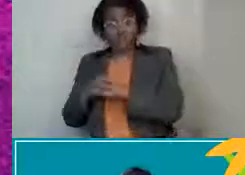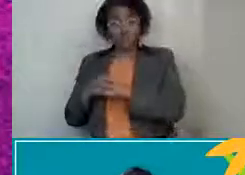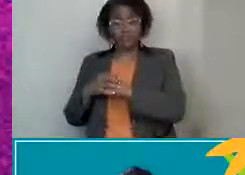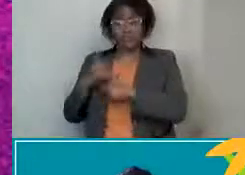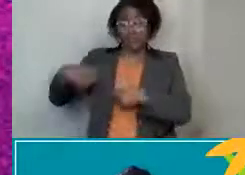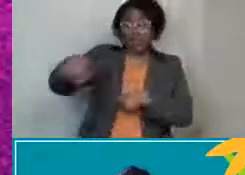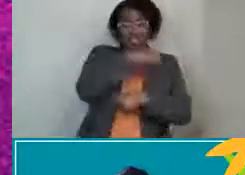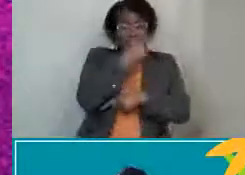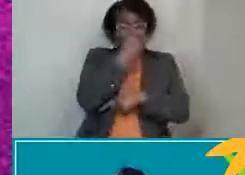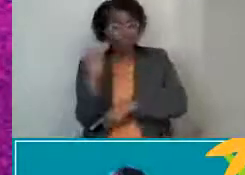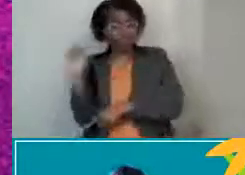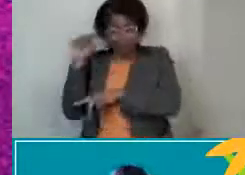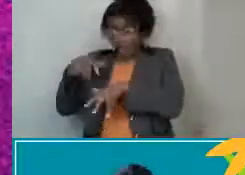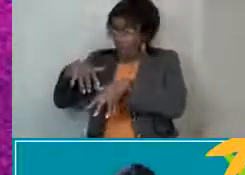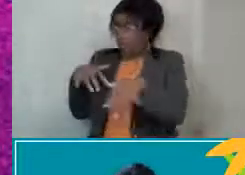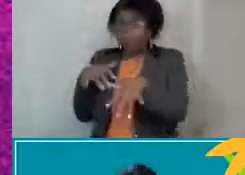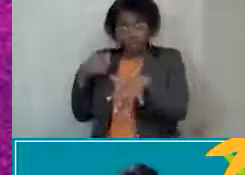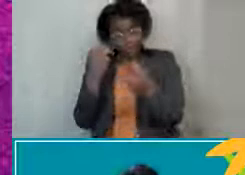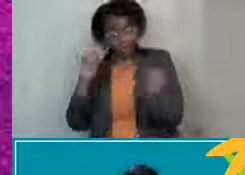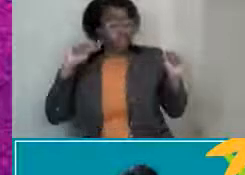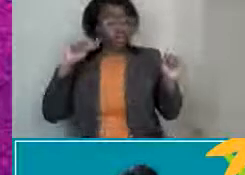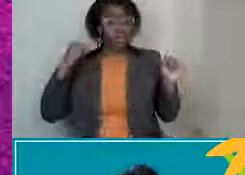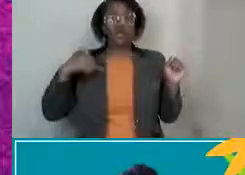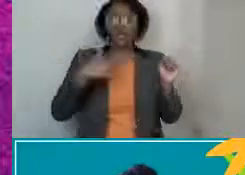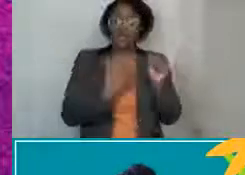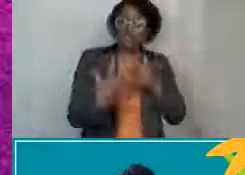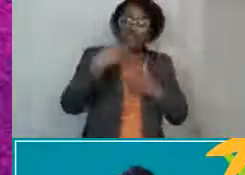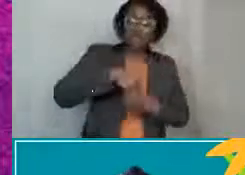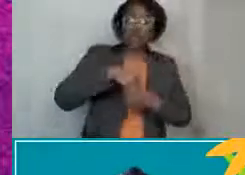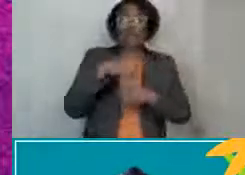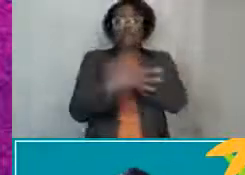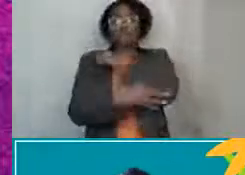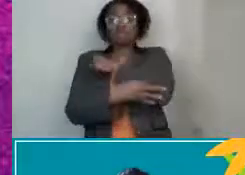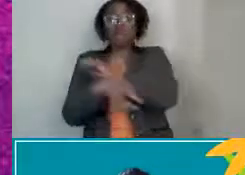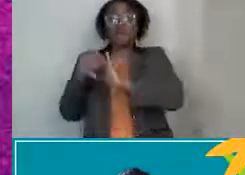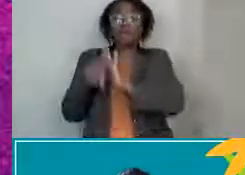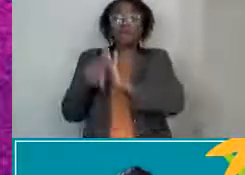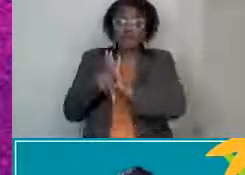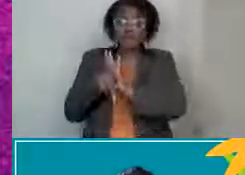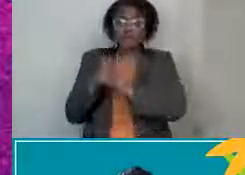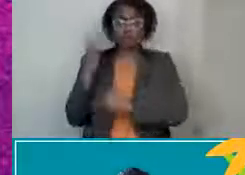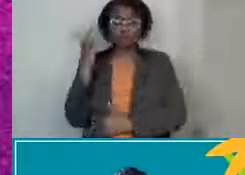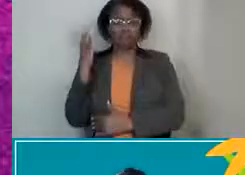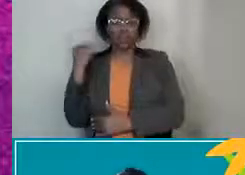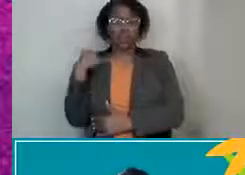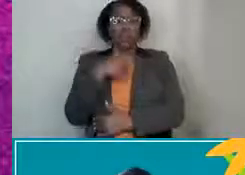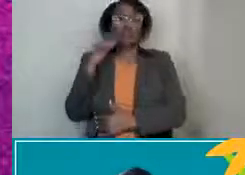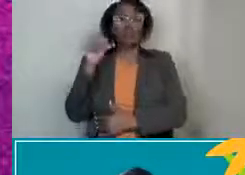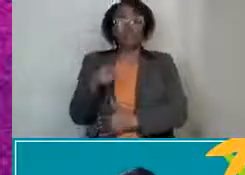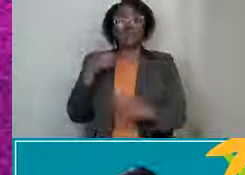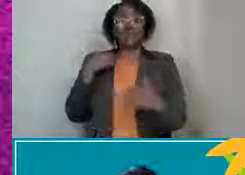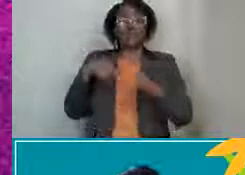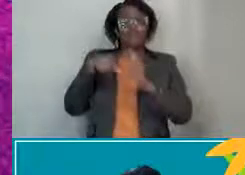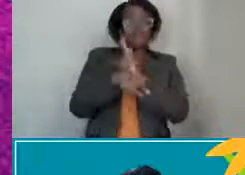to engage in the arena of foreign policy so that we can put forth, you know, a capacious vision